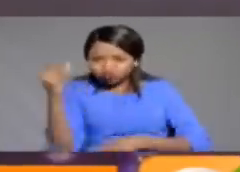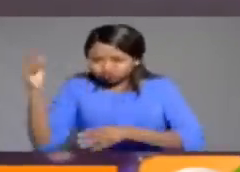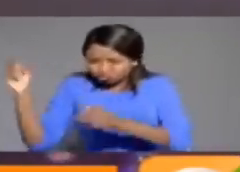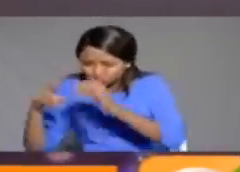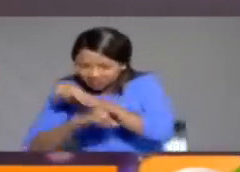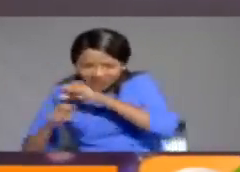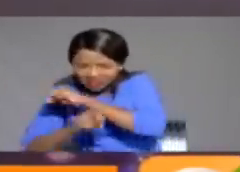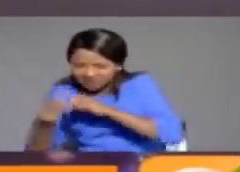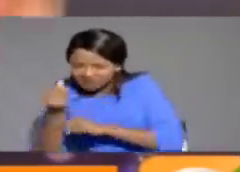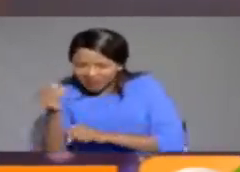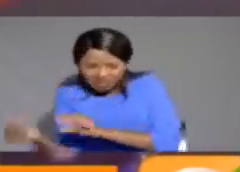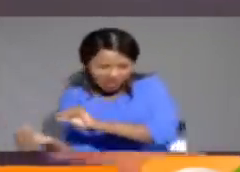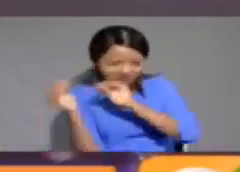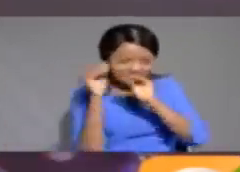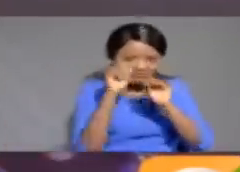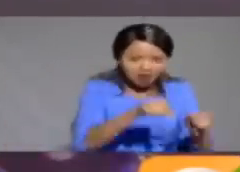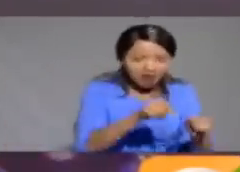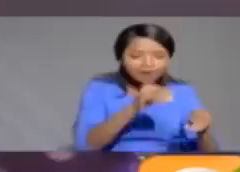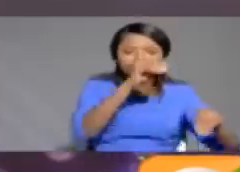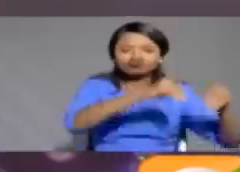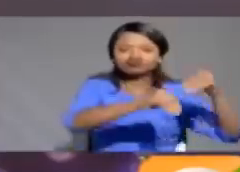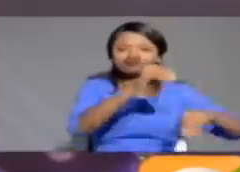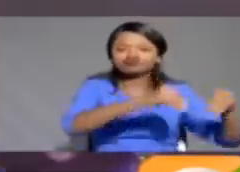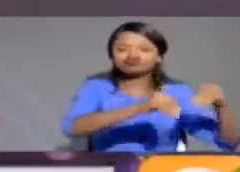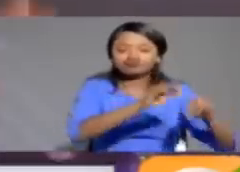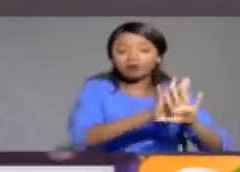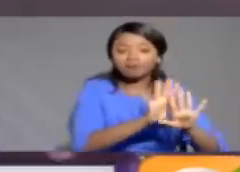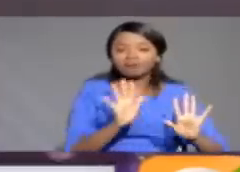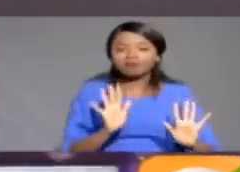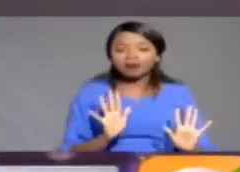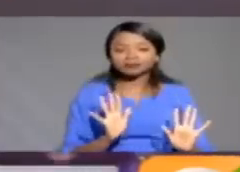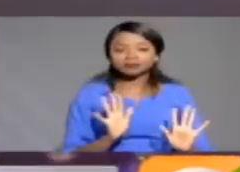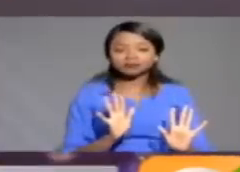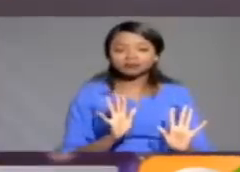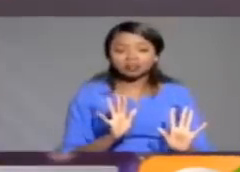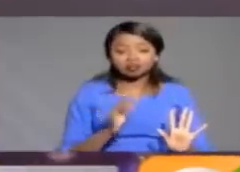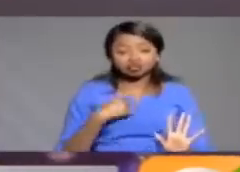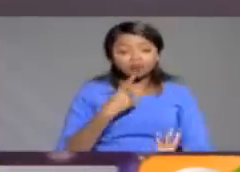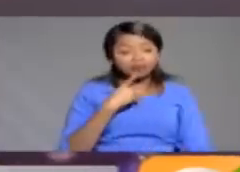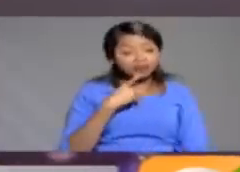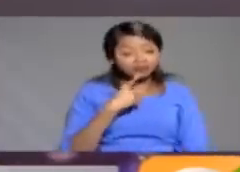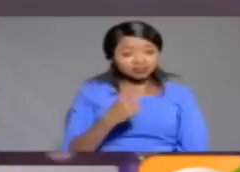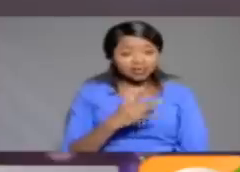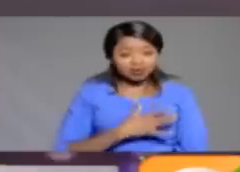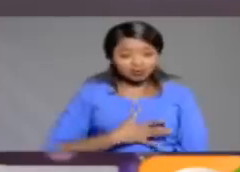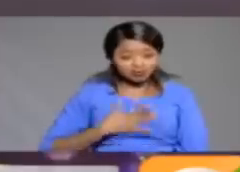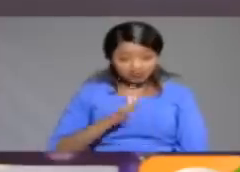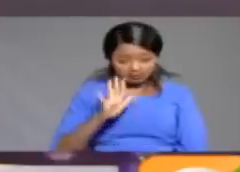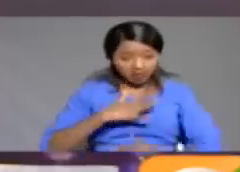chafu ambayo imeibwa. Ndio sababu nimeombea mheshimiwa Mbadi